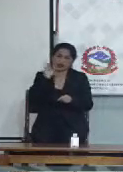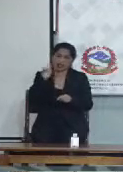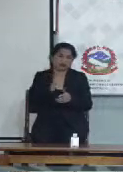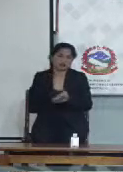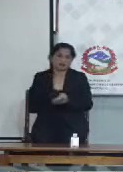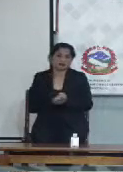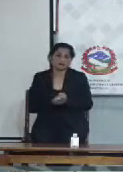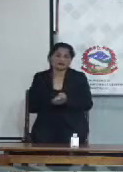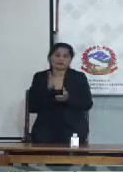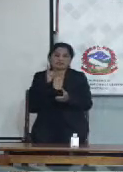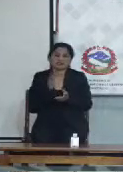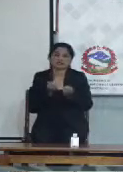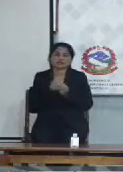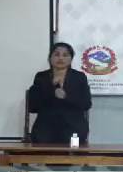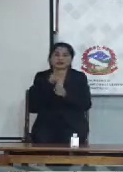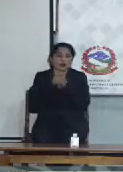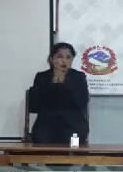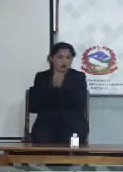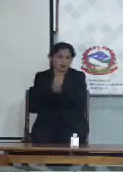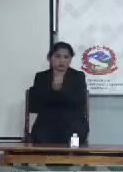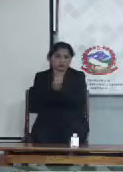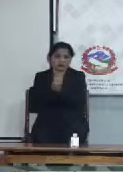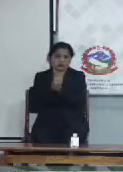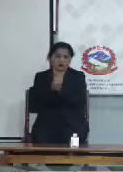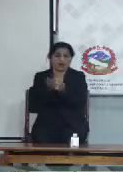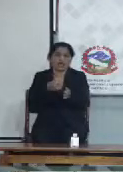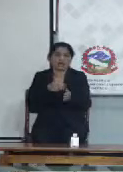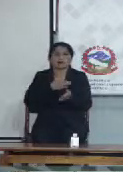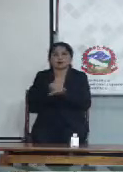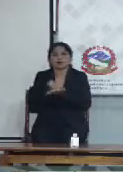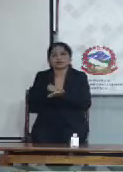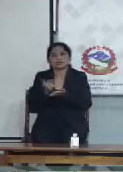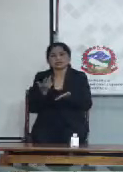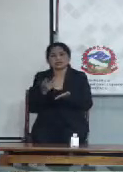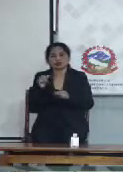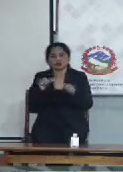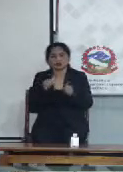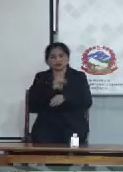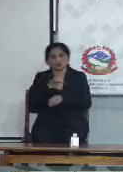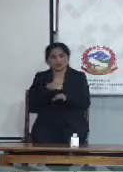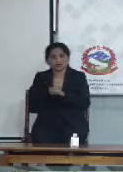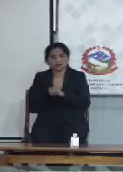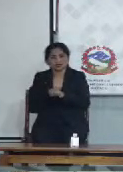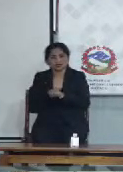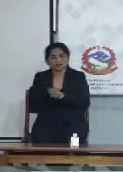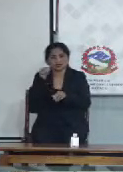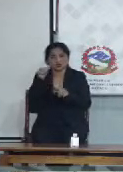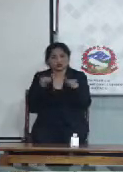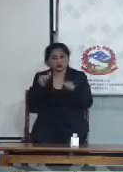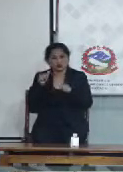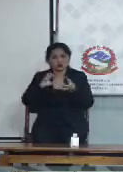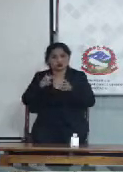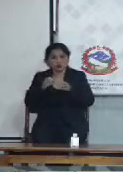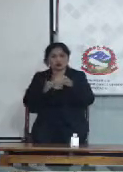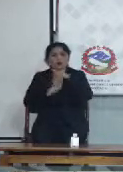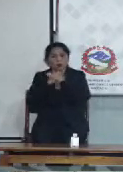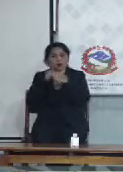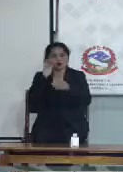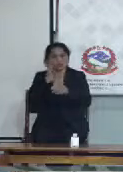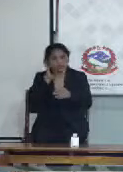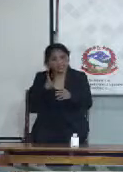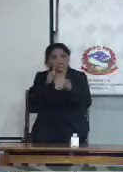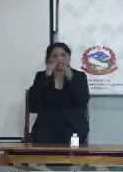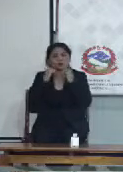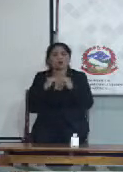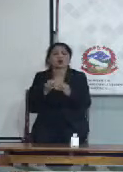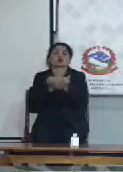is whatever students have, whatever type of access, we have to use that. Same, for example, if in any students